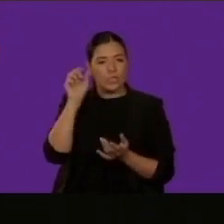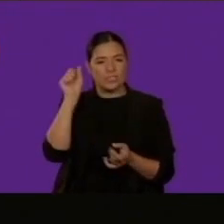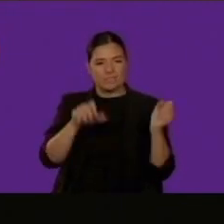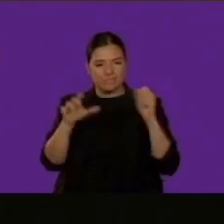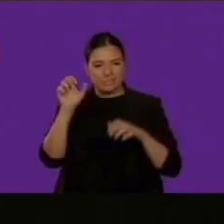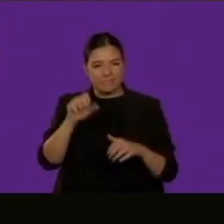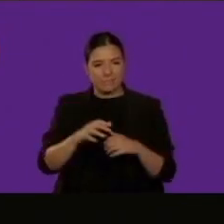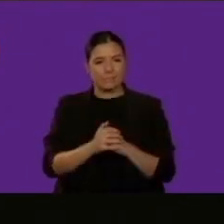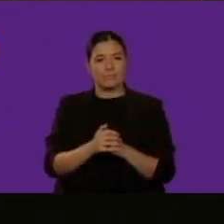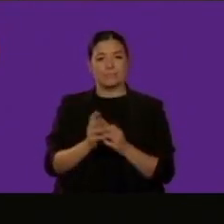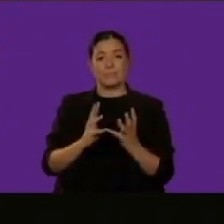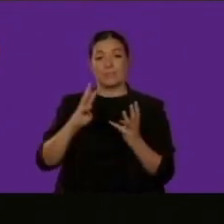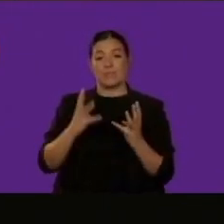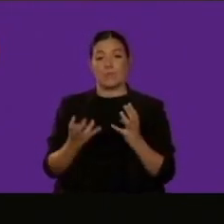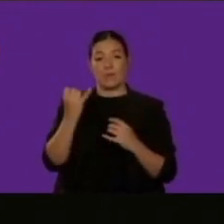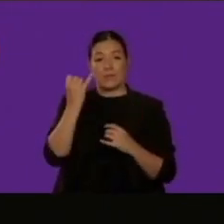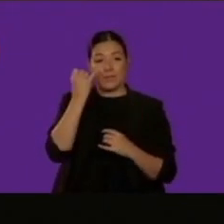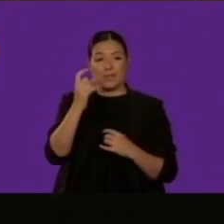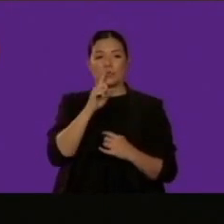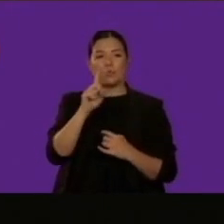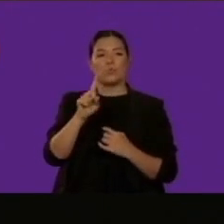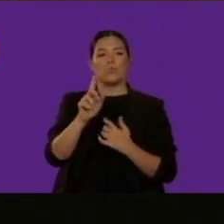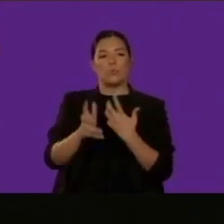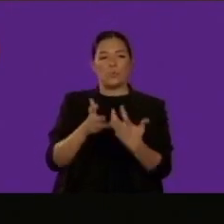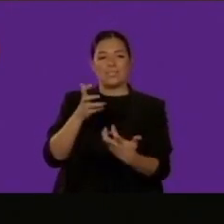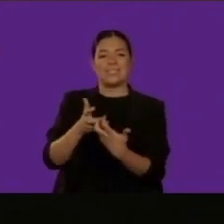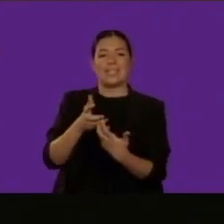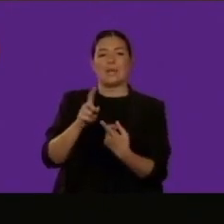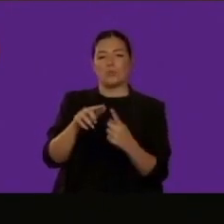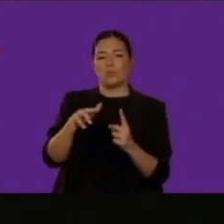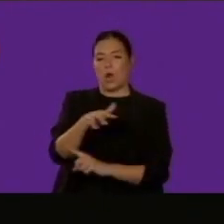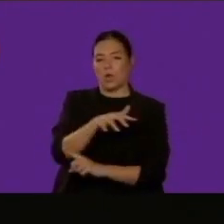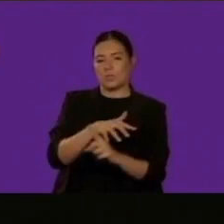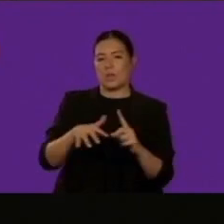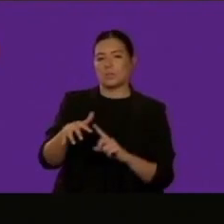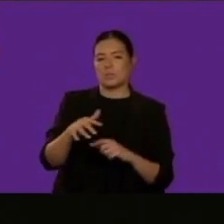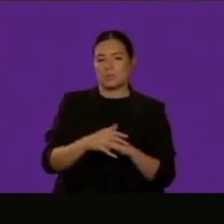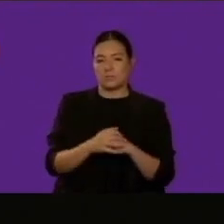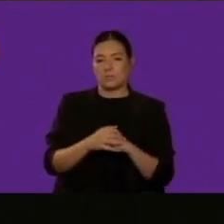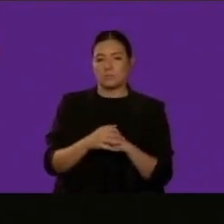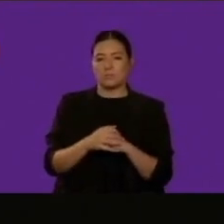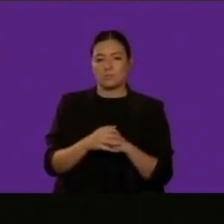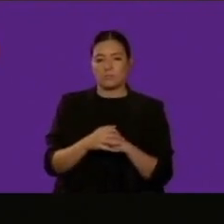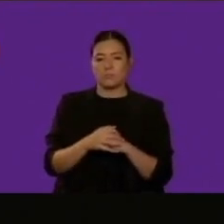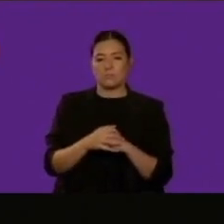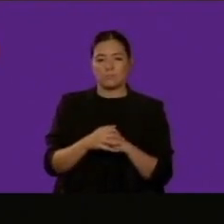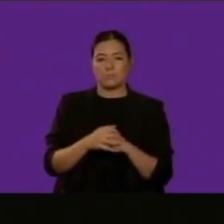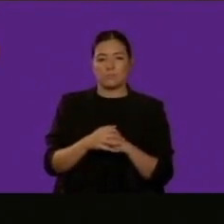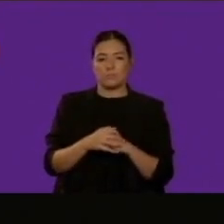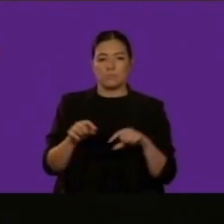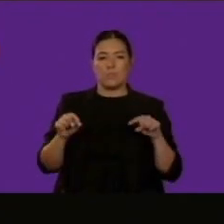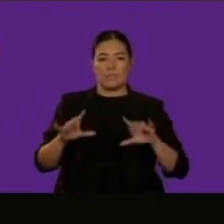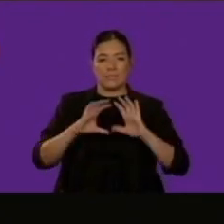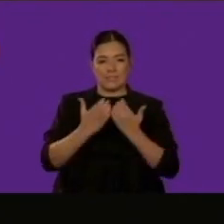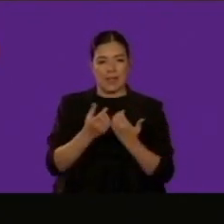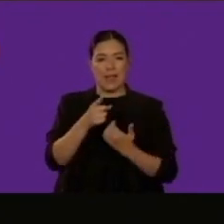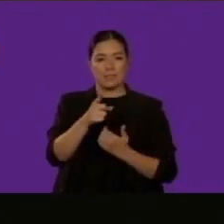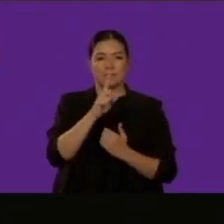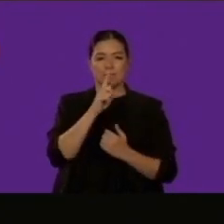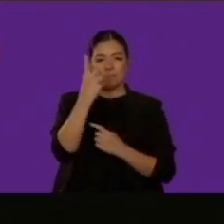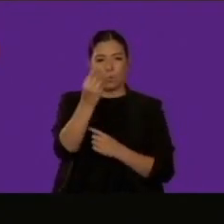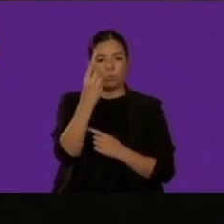robots. And in this case, these are workshops of robotics with no robots using our